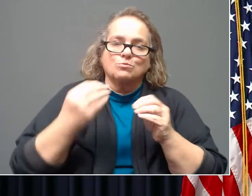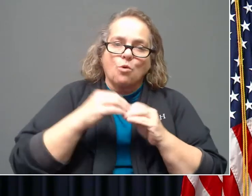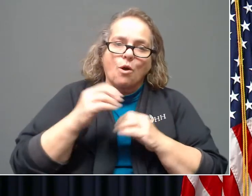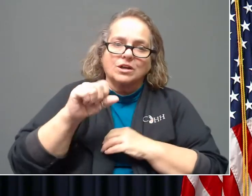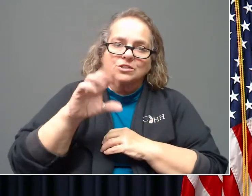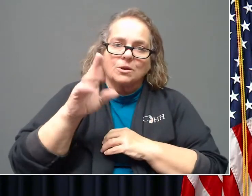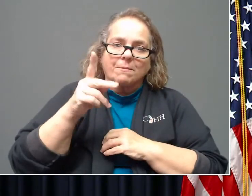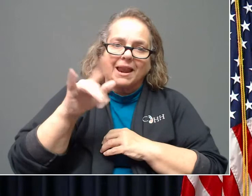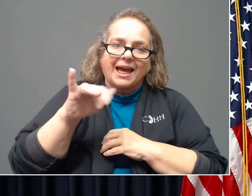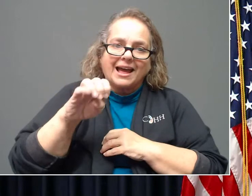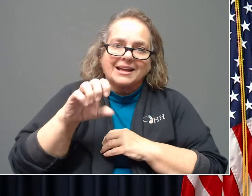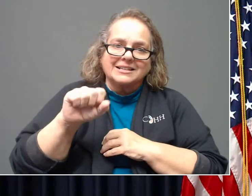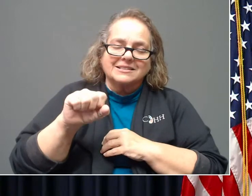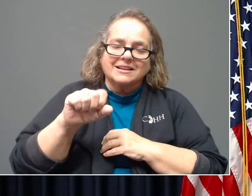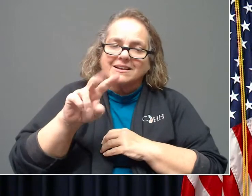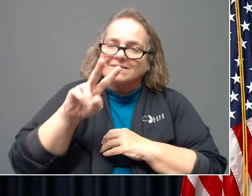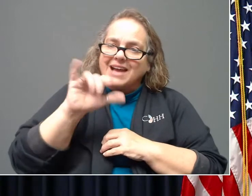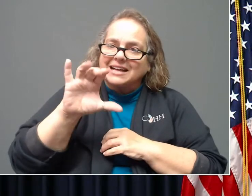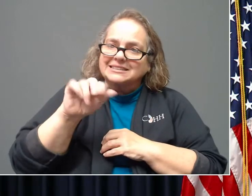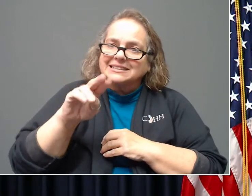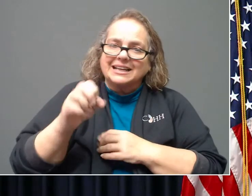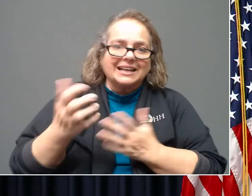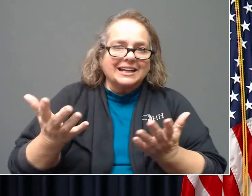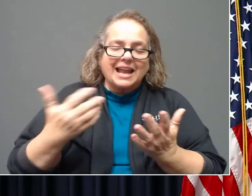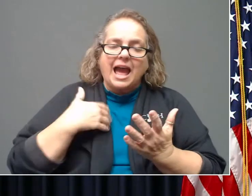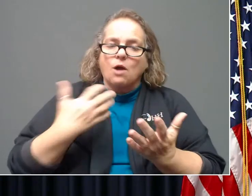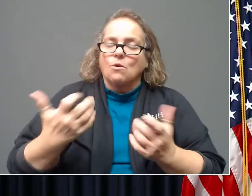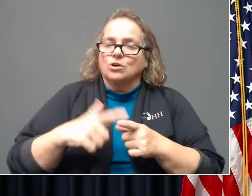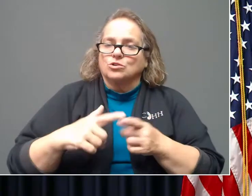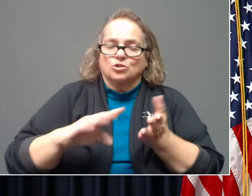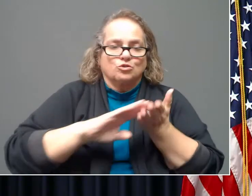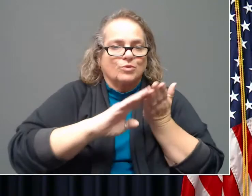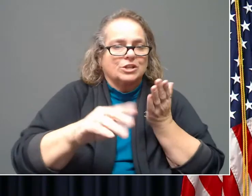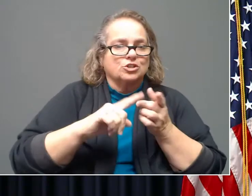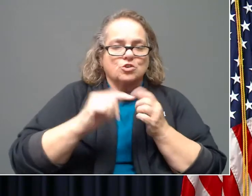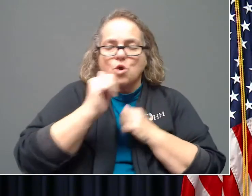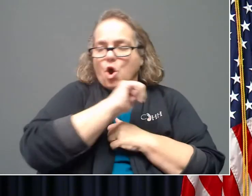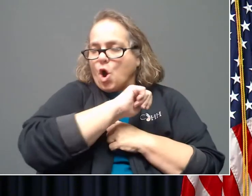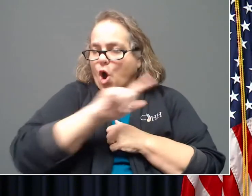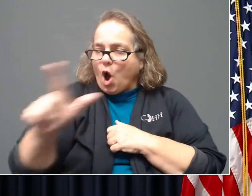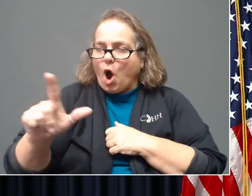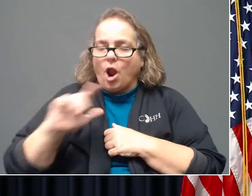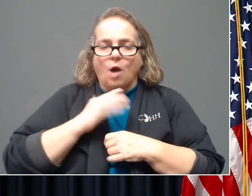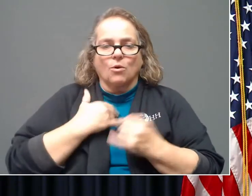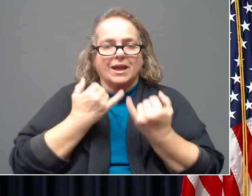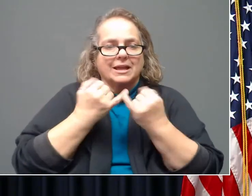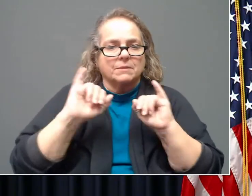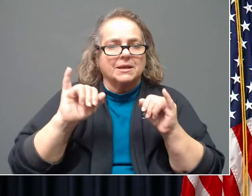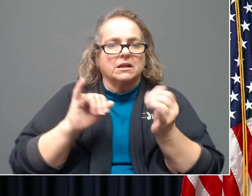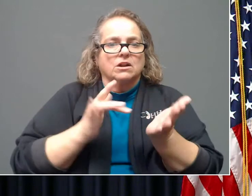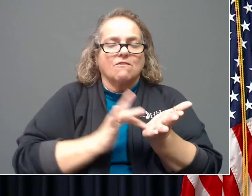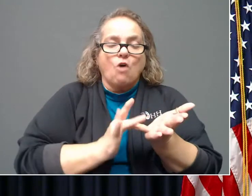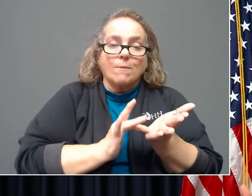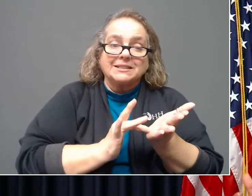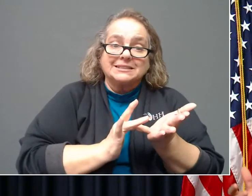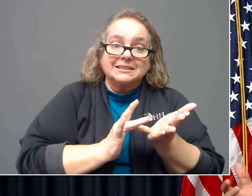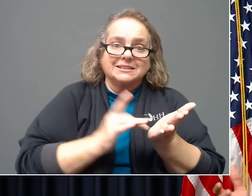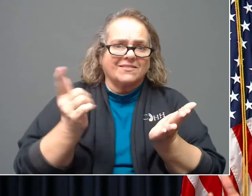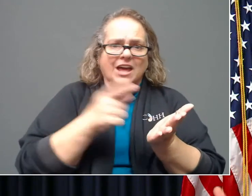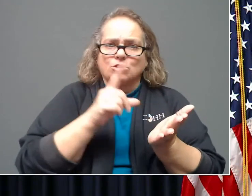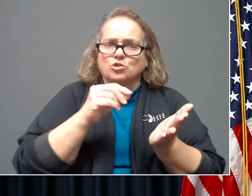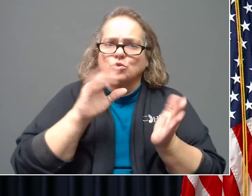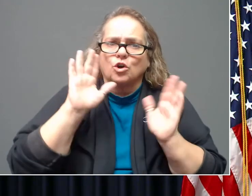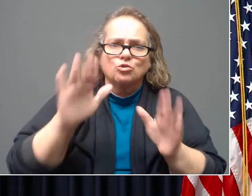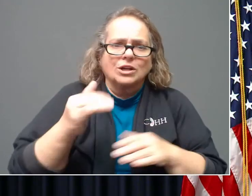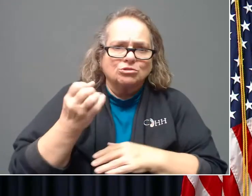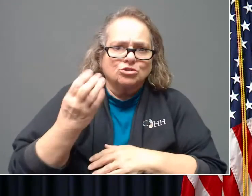this vaccine to every pharmacy out there. Our independent pharmacies do such a good job. But at our current supply, when we look at the